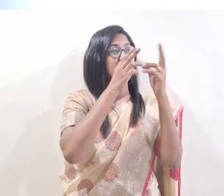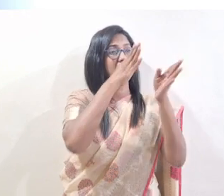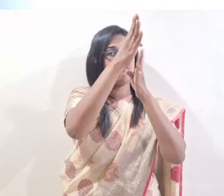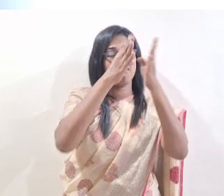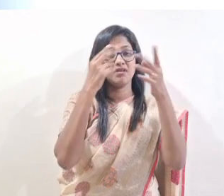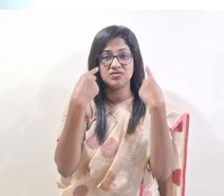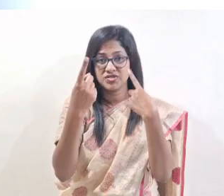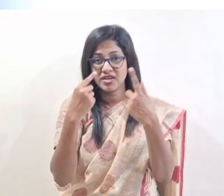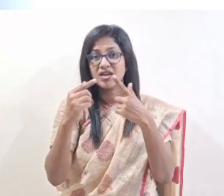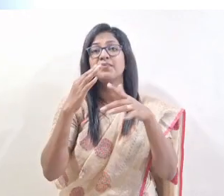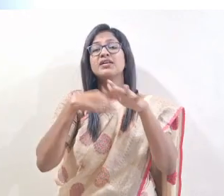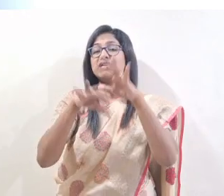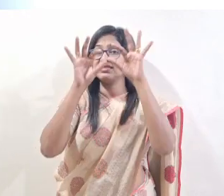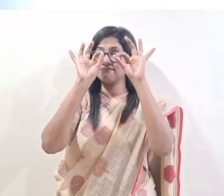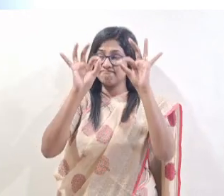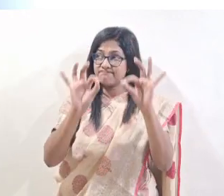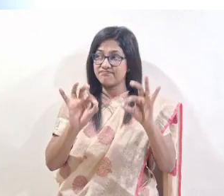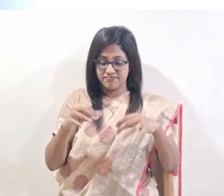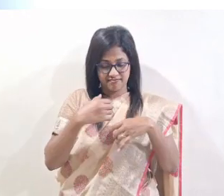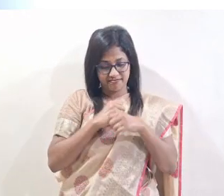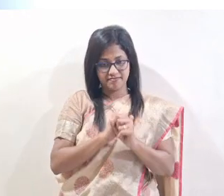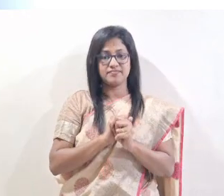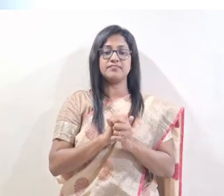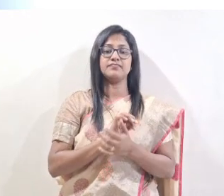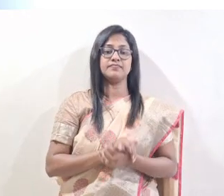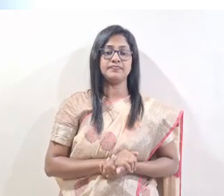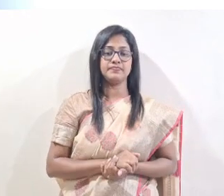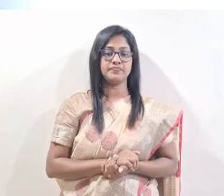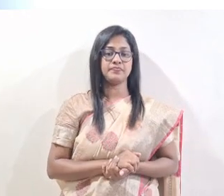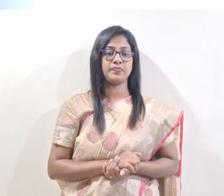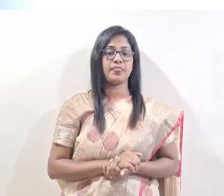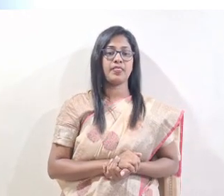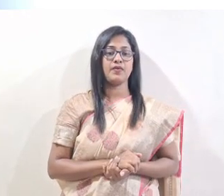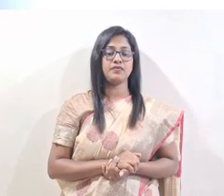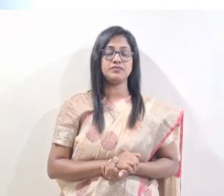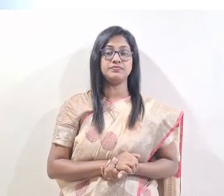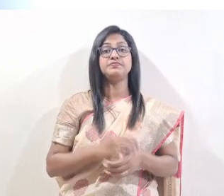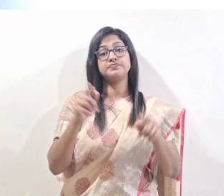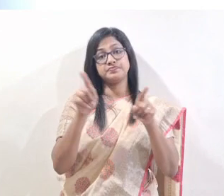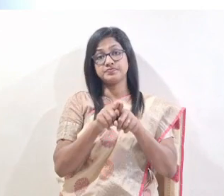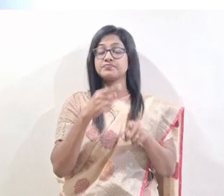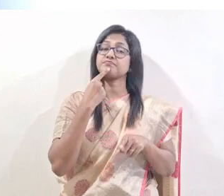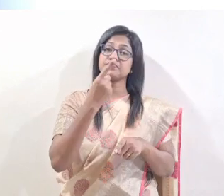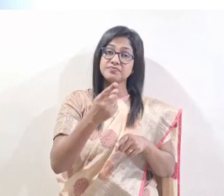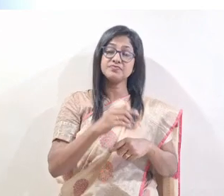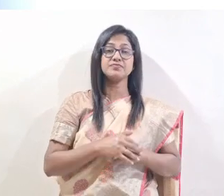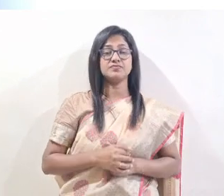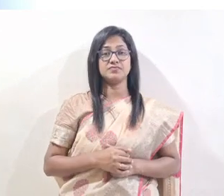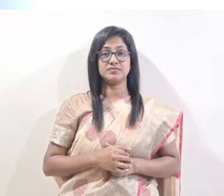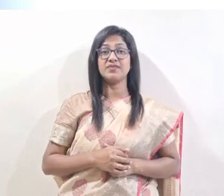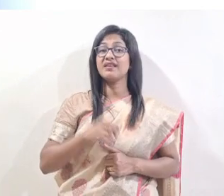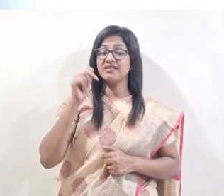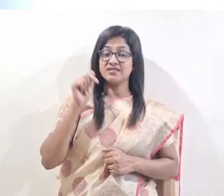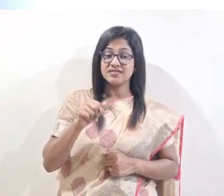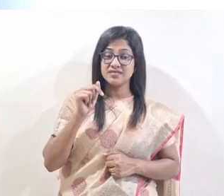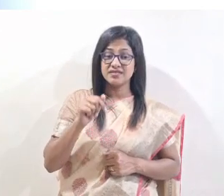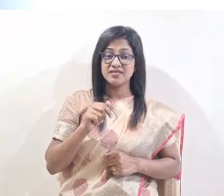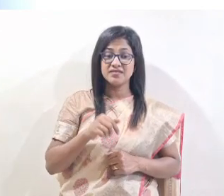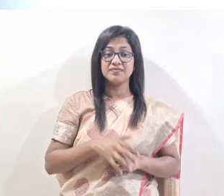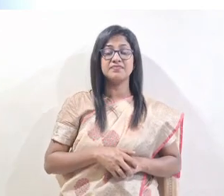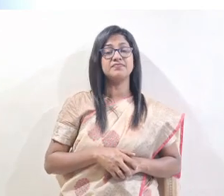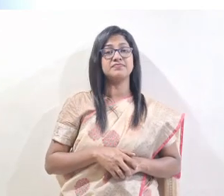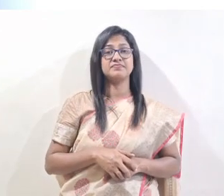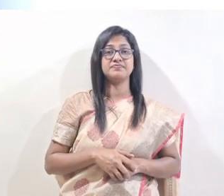metros, and then come up with those specifications. Now, having said that, there are